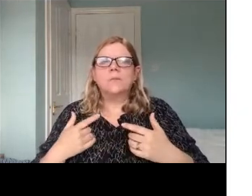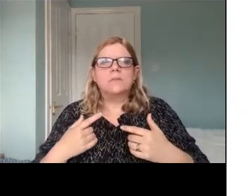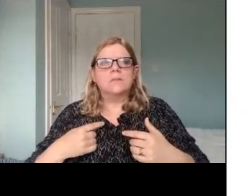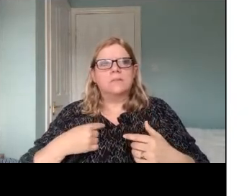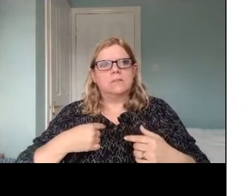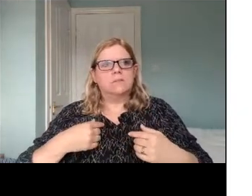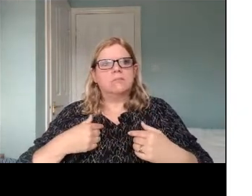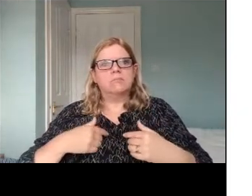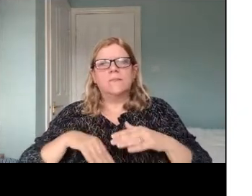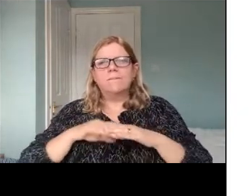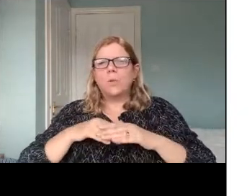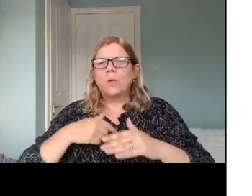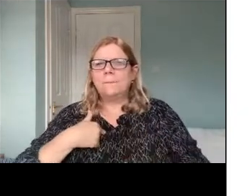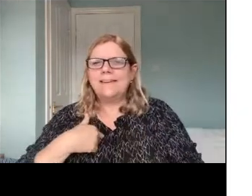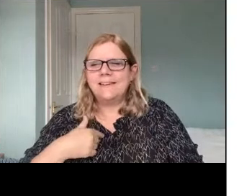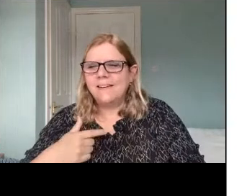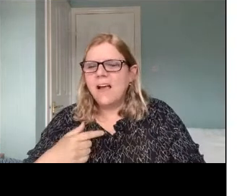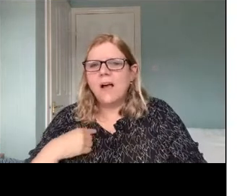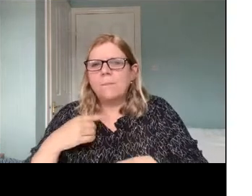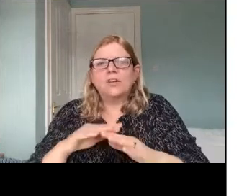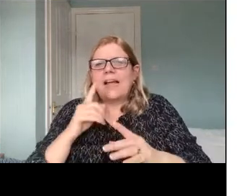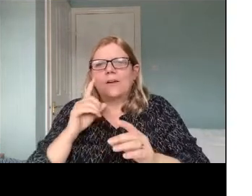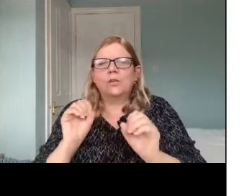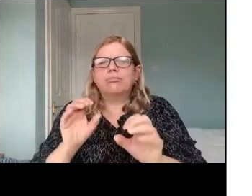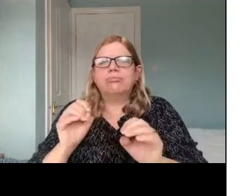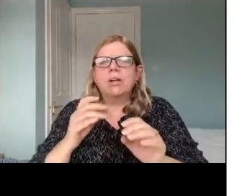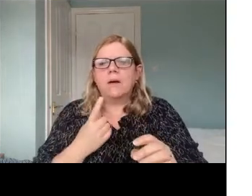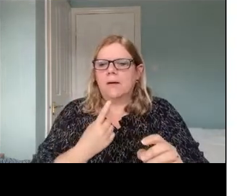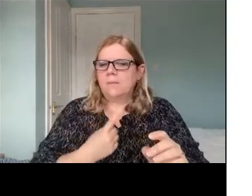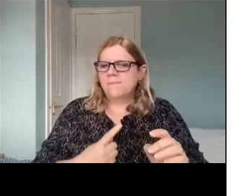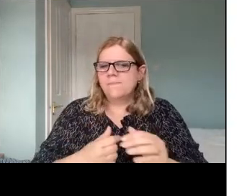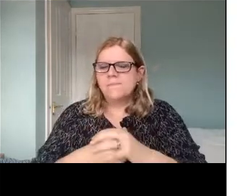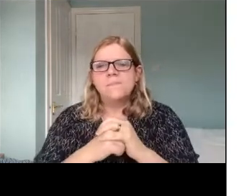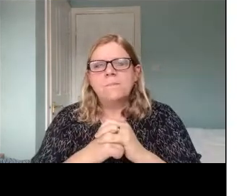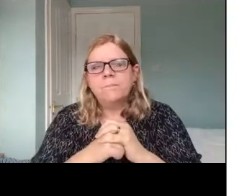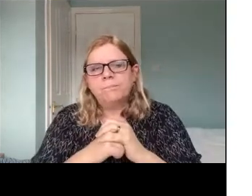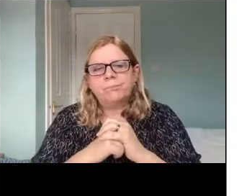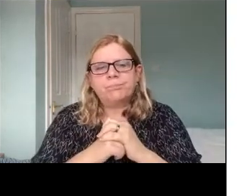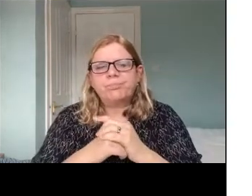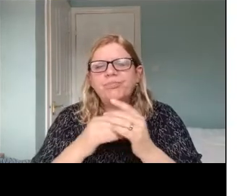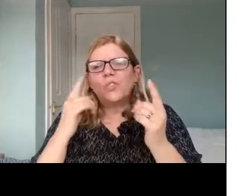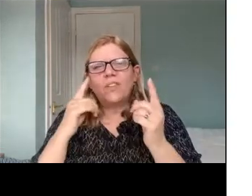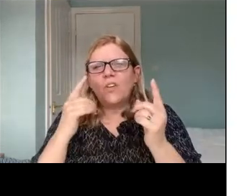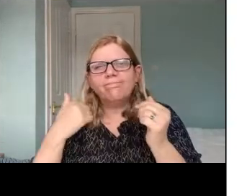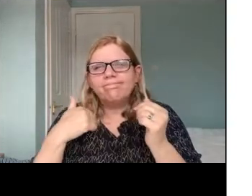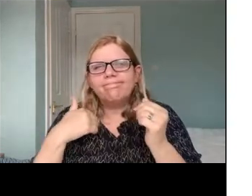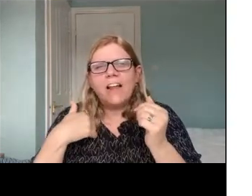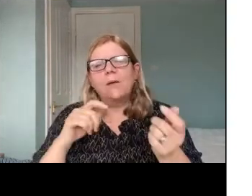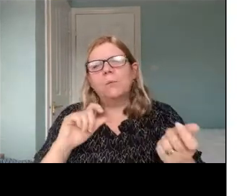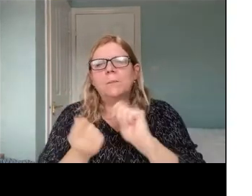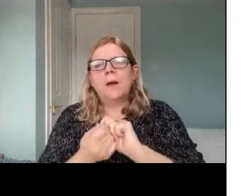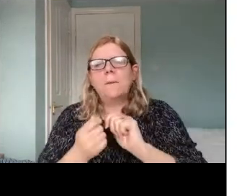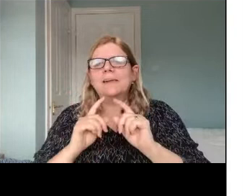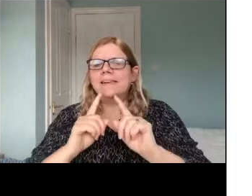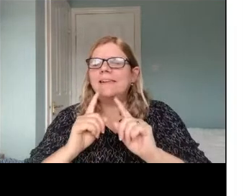me and make me feel that I was part of that, and they accepted me fully, but I never felt I could